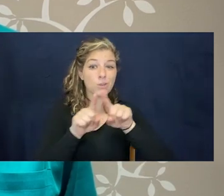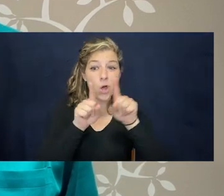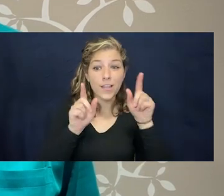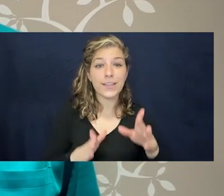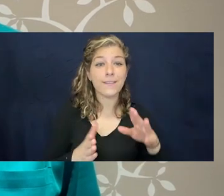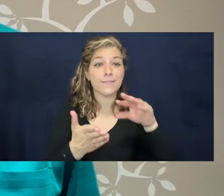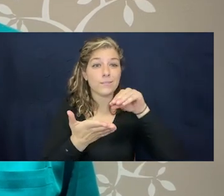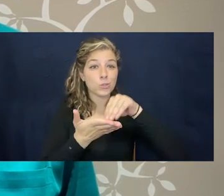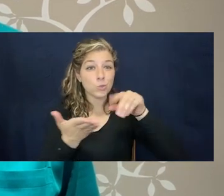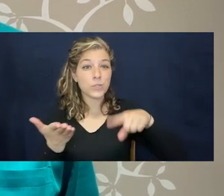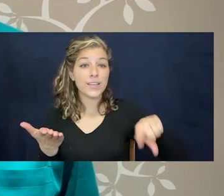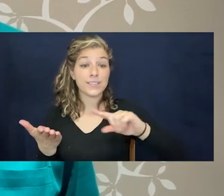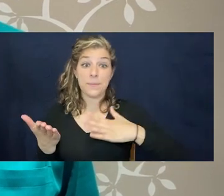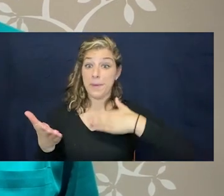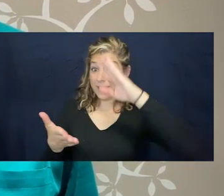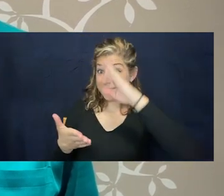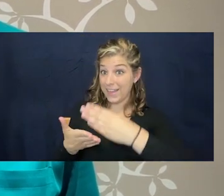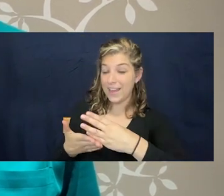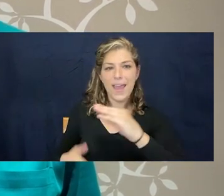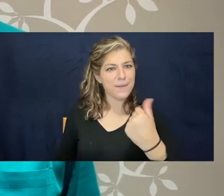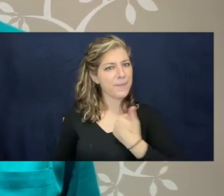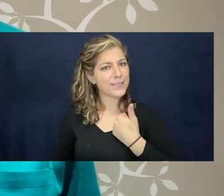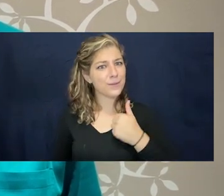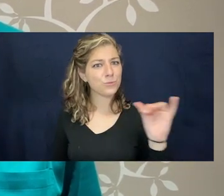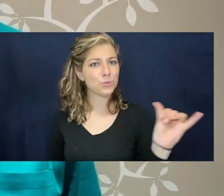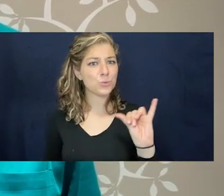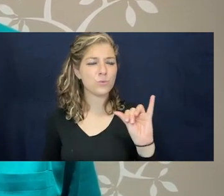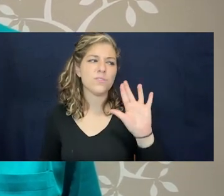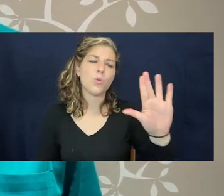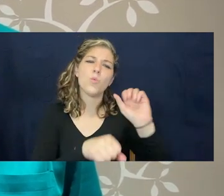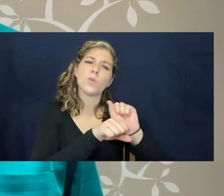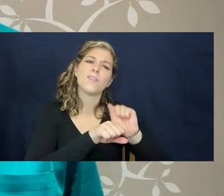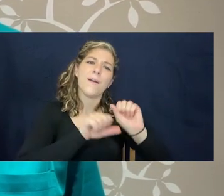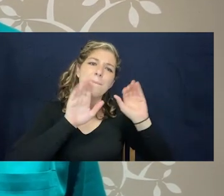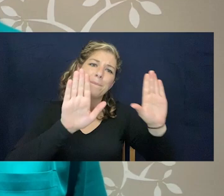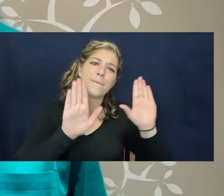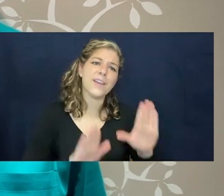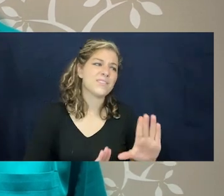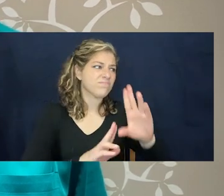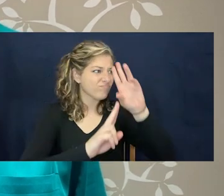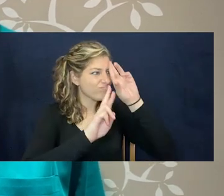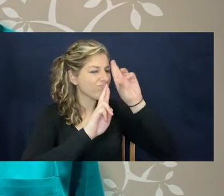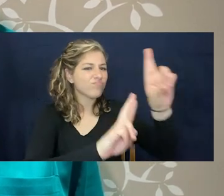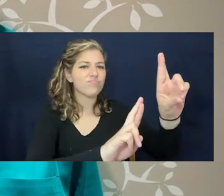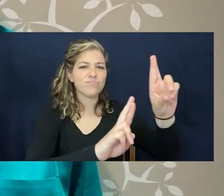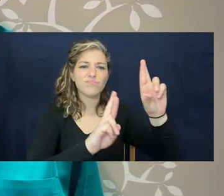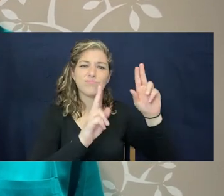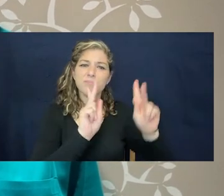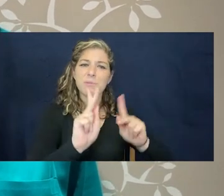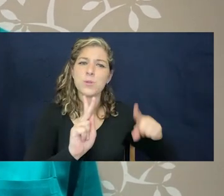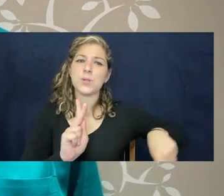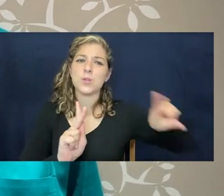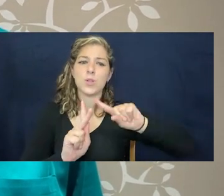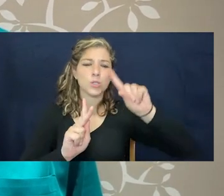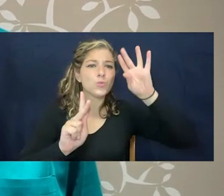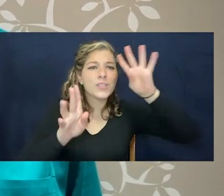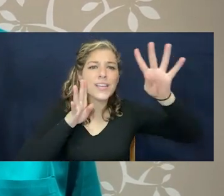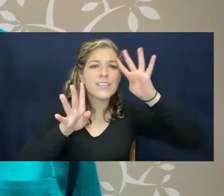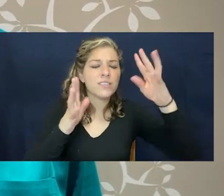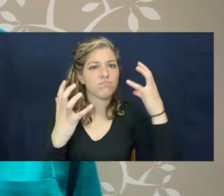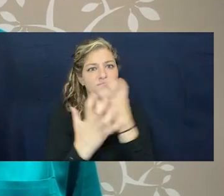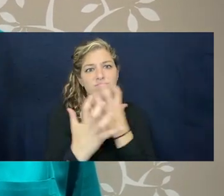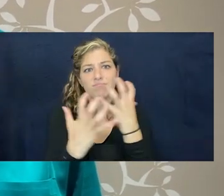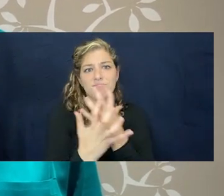work, for inspiring my patients, my colleagues, my students, my son, and myself. Your work